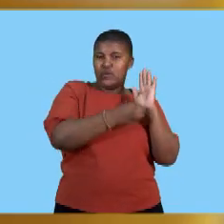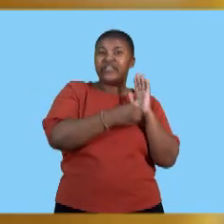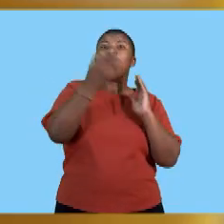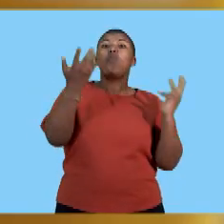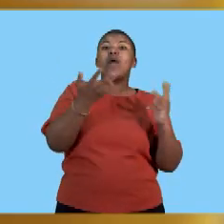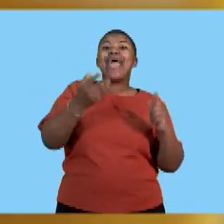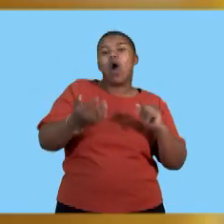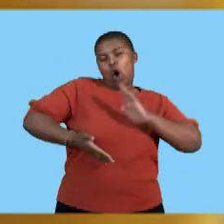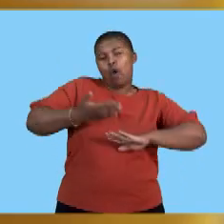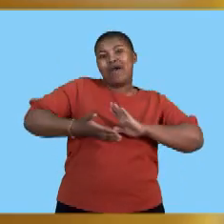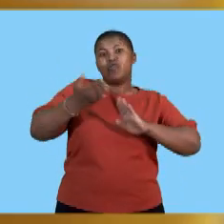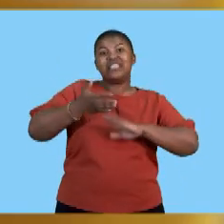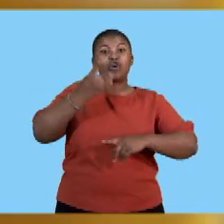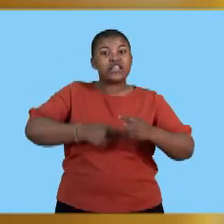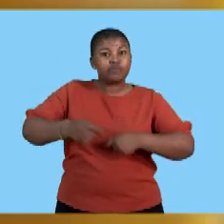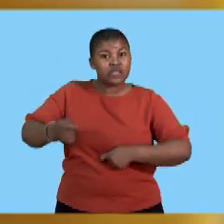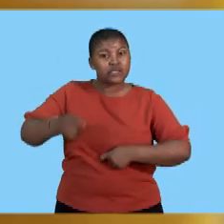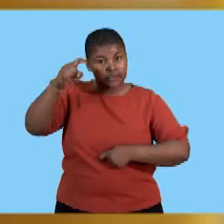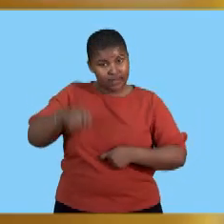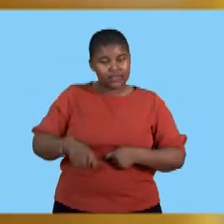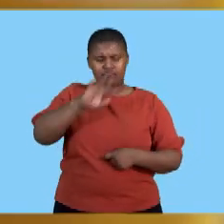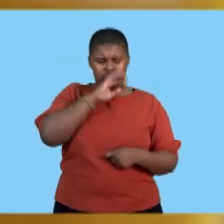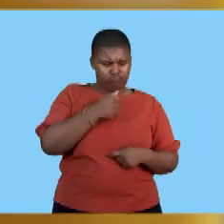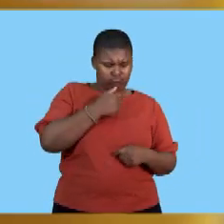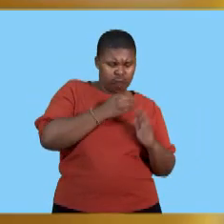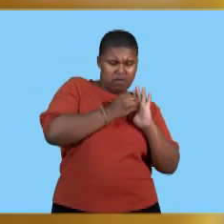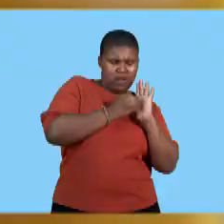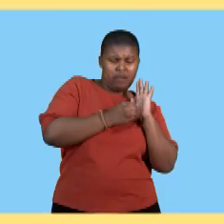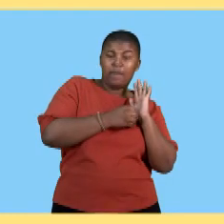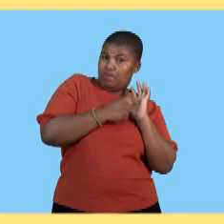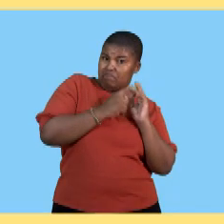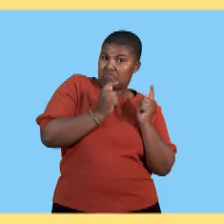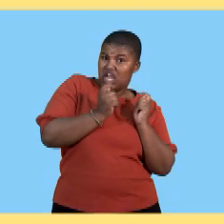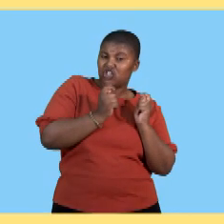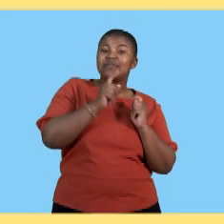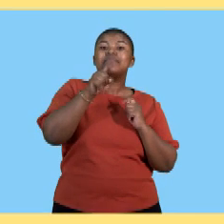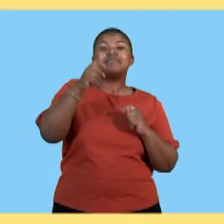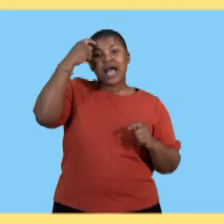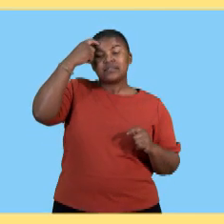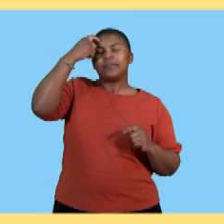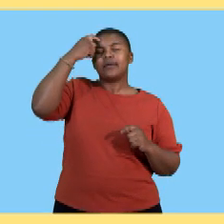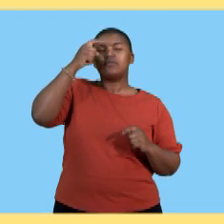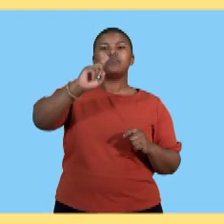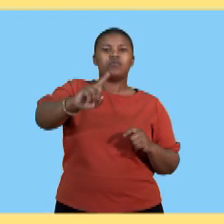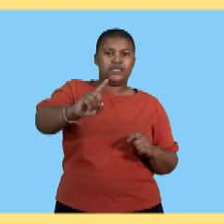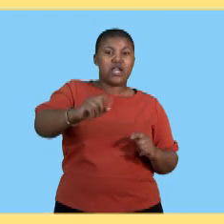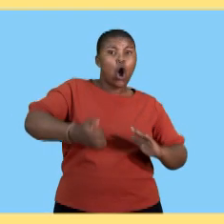our operating expenses. So when we record this adjustment, we have to think in our